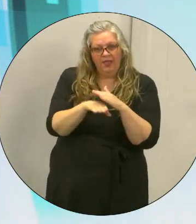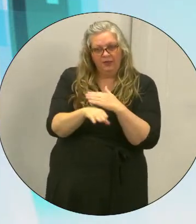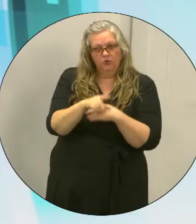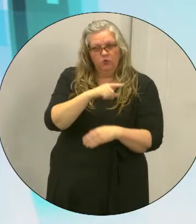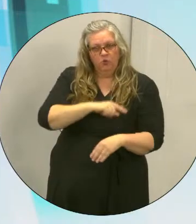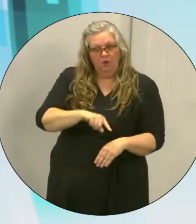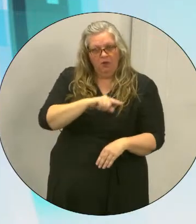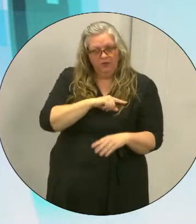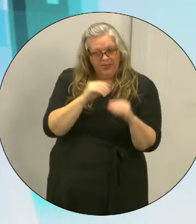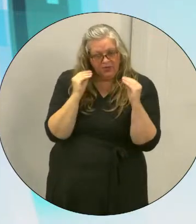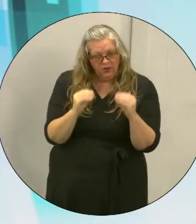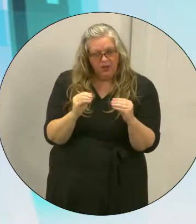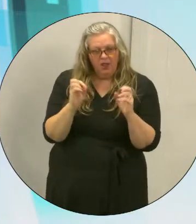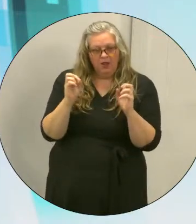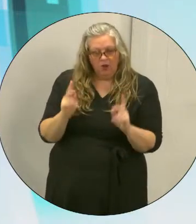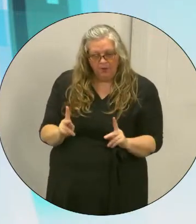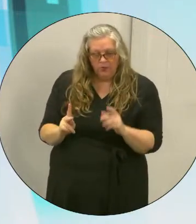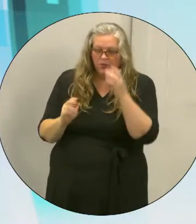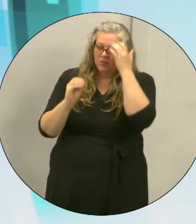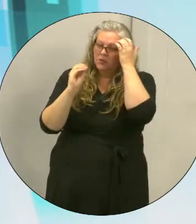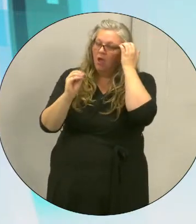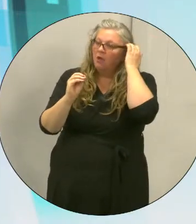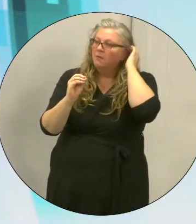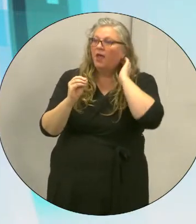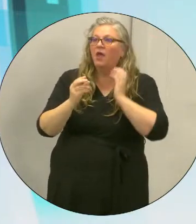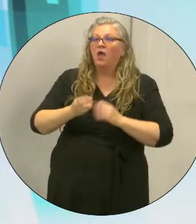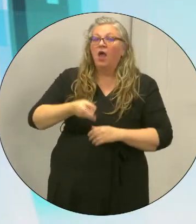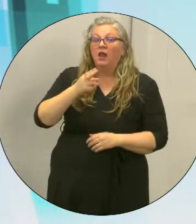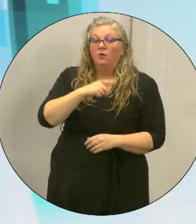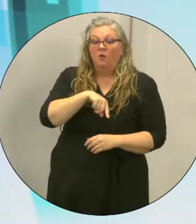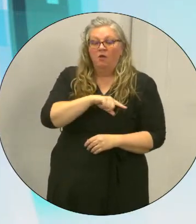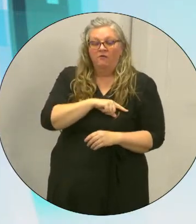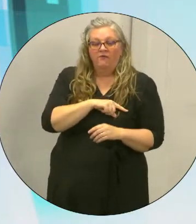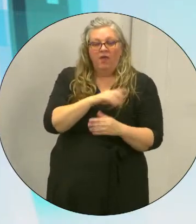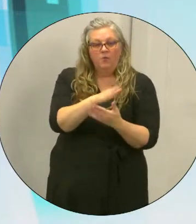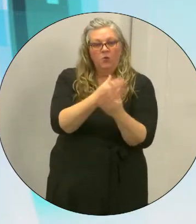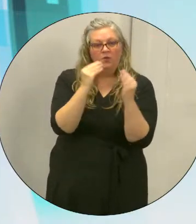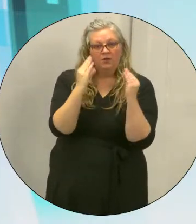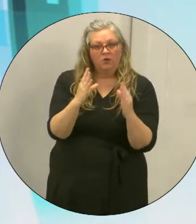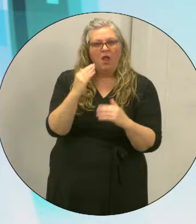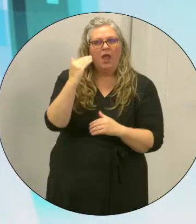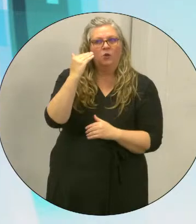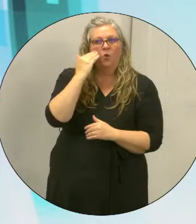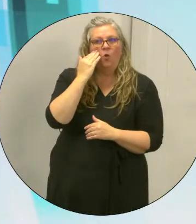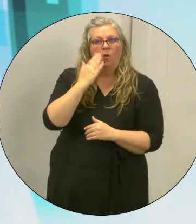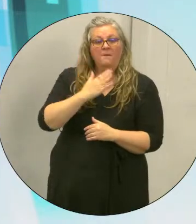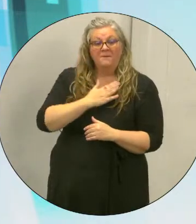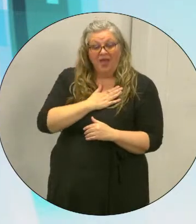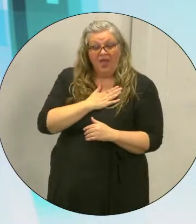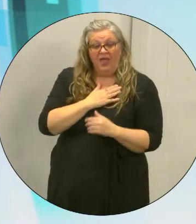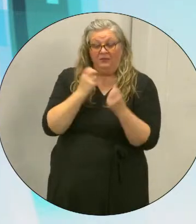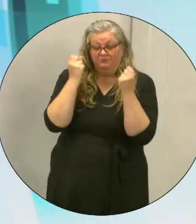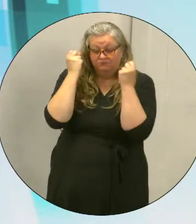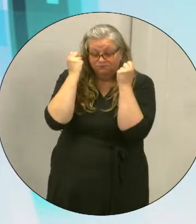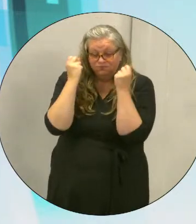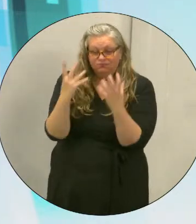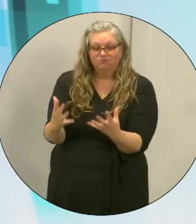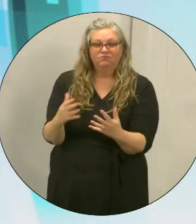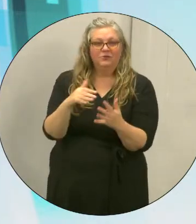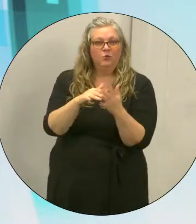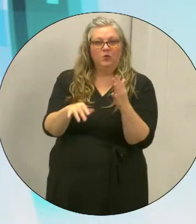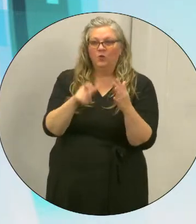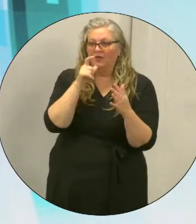music education and opportunities taught by a highly qualified music teacher. I know that my hundreds of students will not have the same